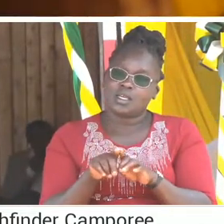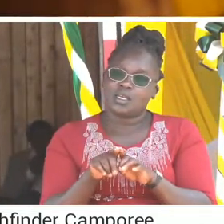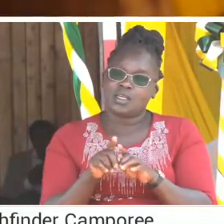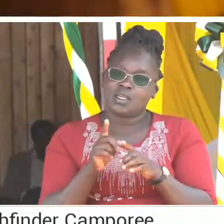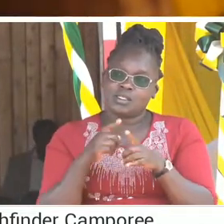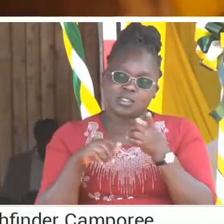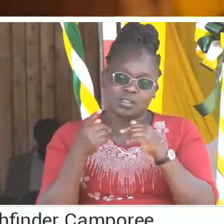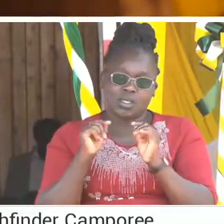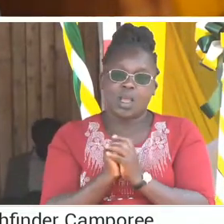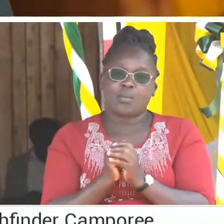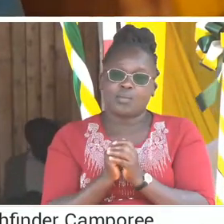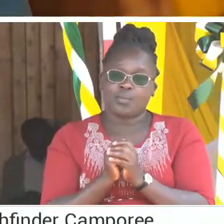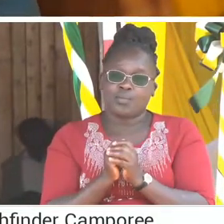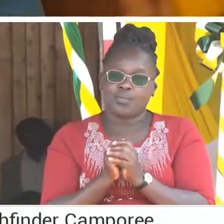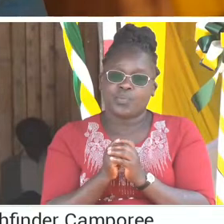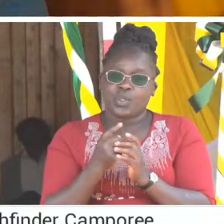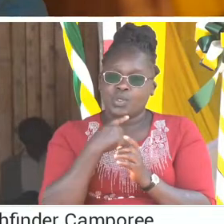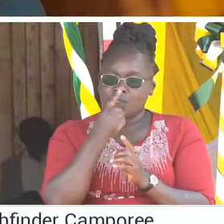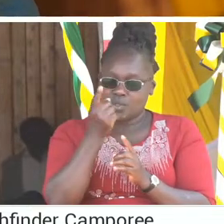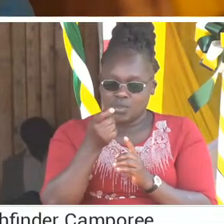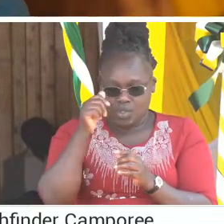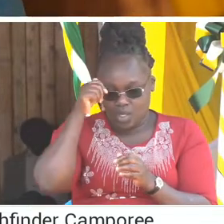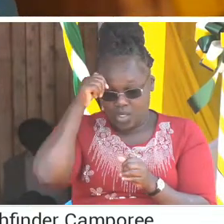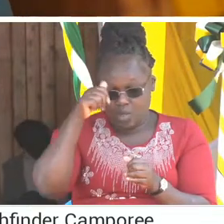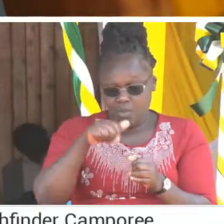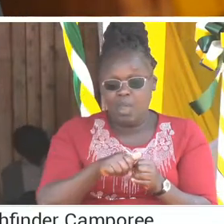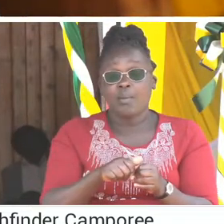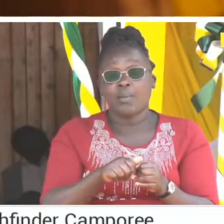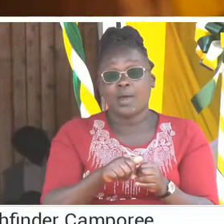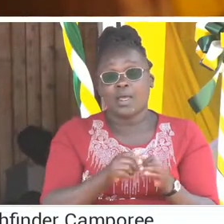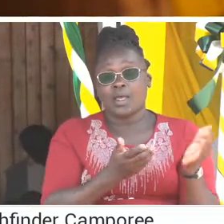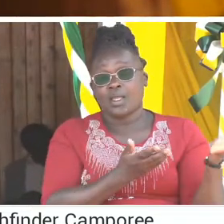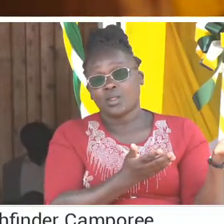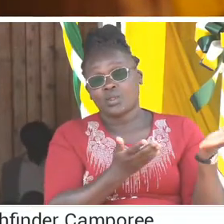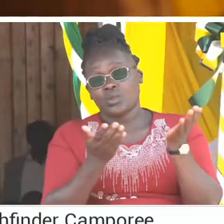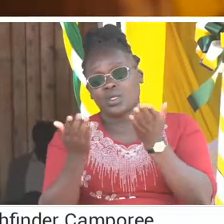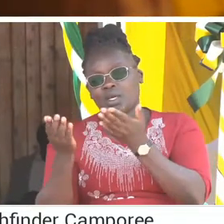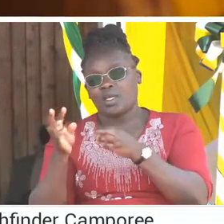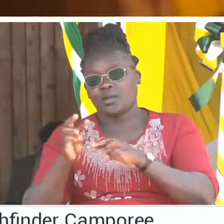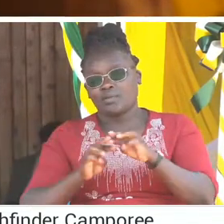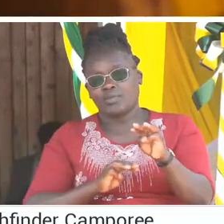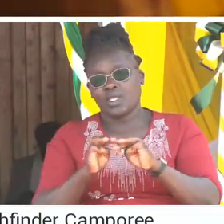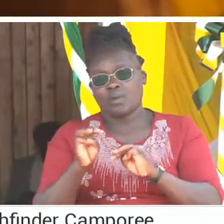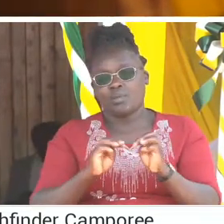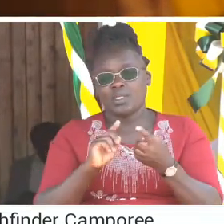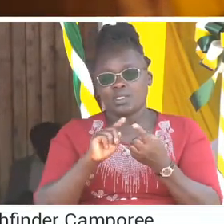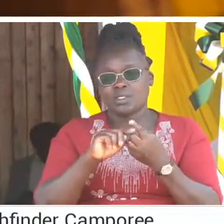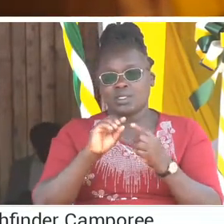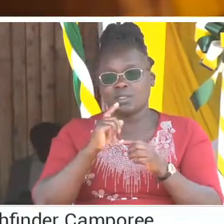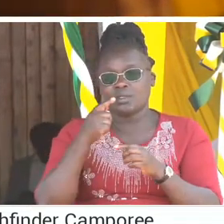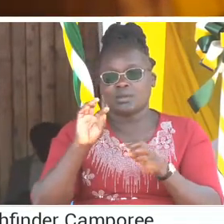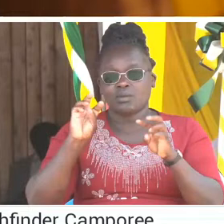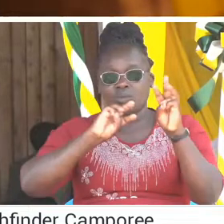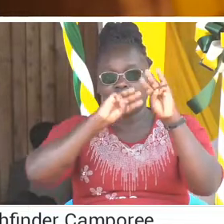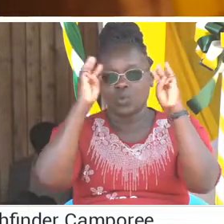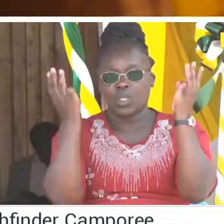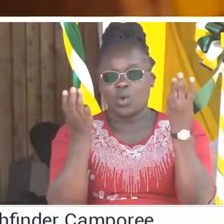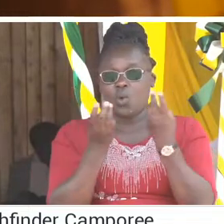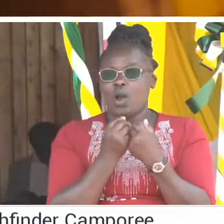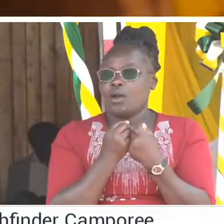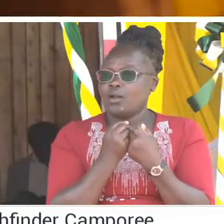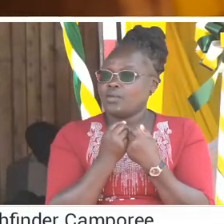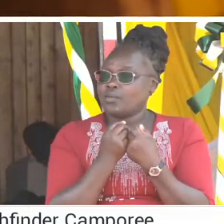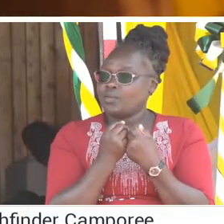you carry a message to the world, a message of hope, love, and truth. Let the joy and